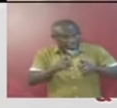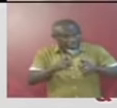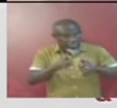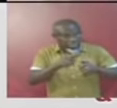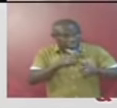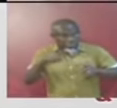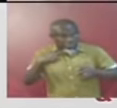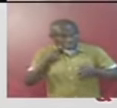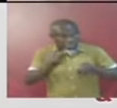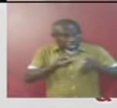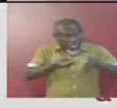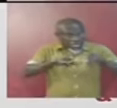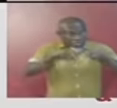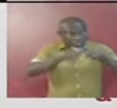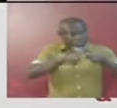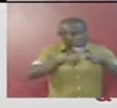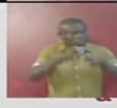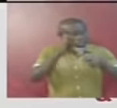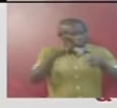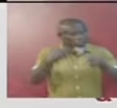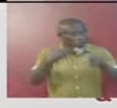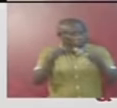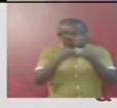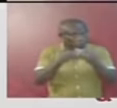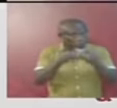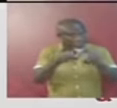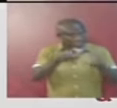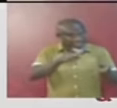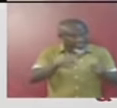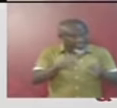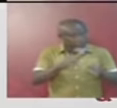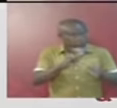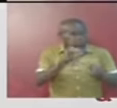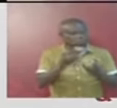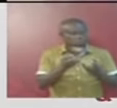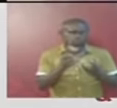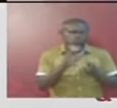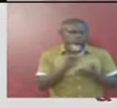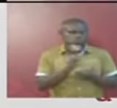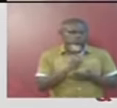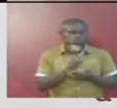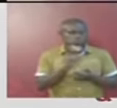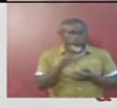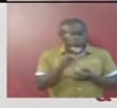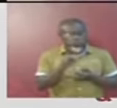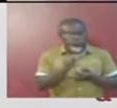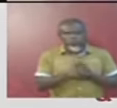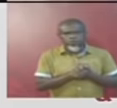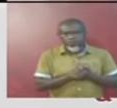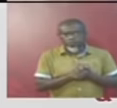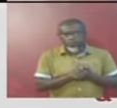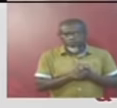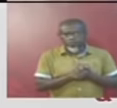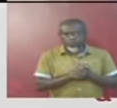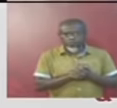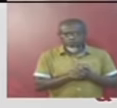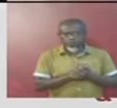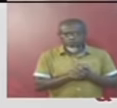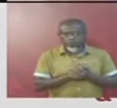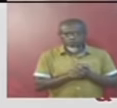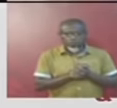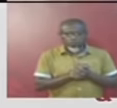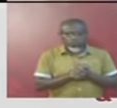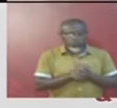one country. We treat our public health regulations are driven by public health guidance as well as